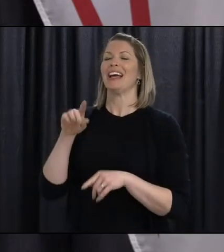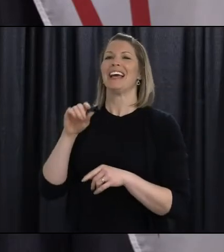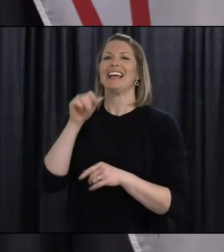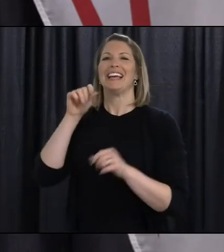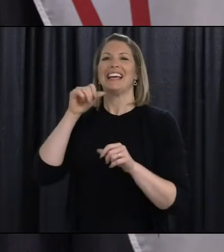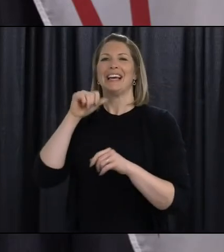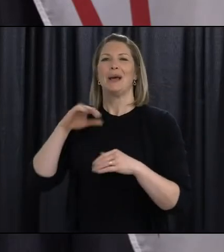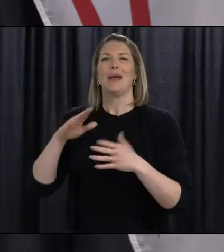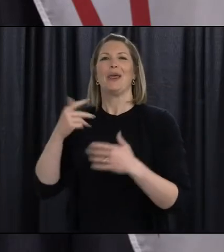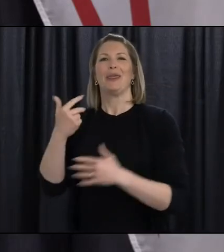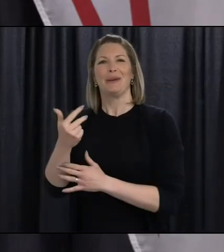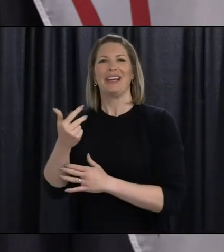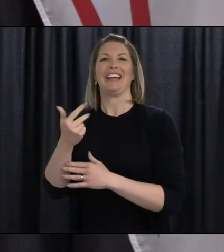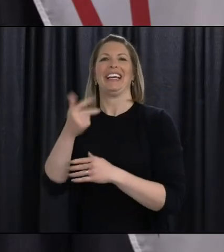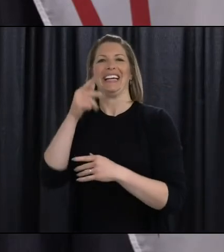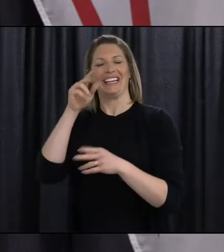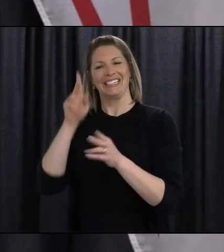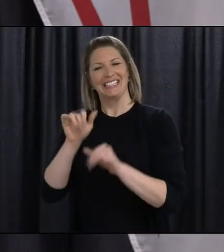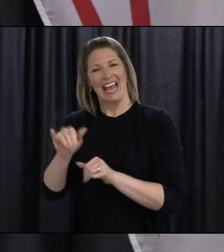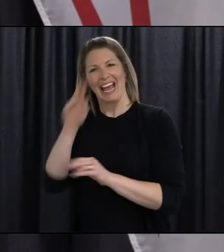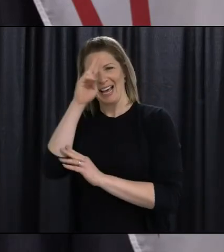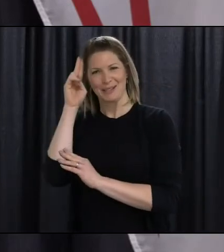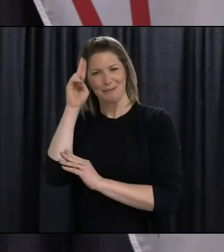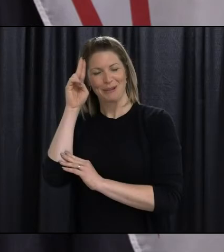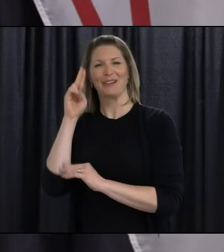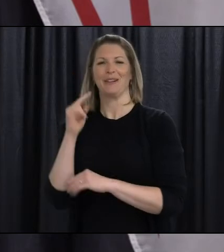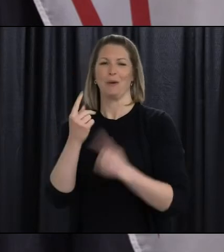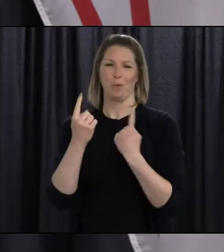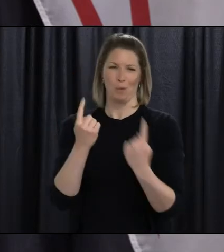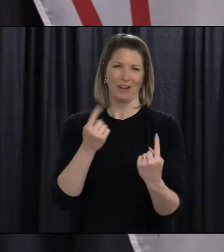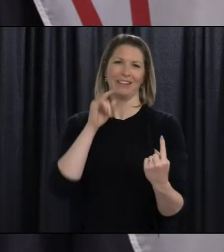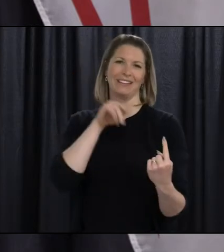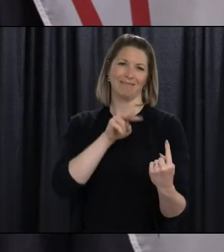253 people have now recovered, and in total, we have tested